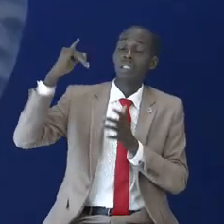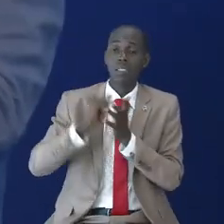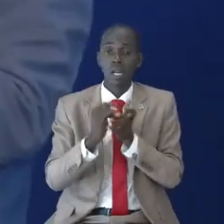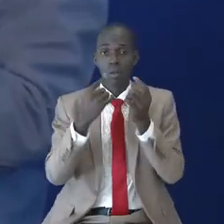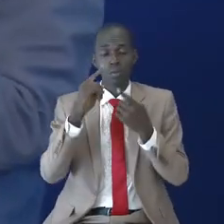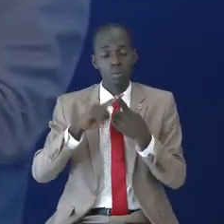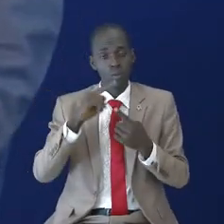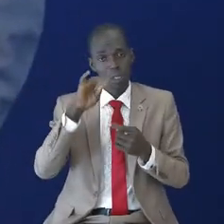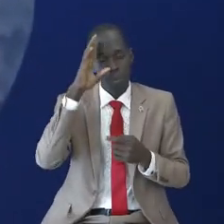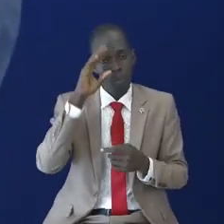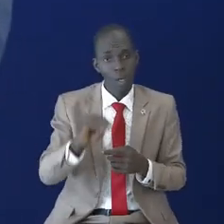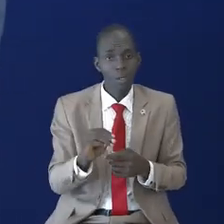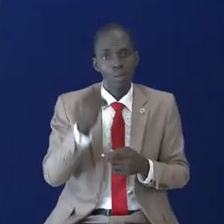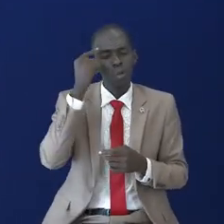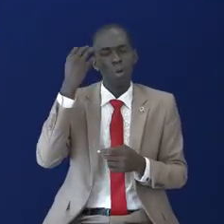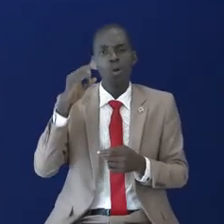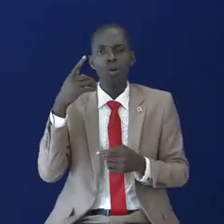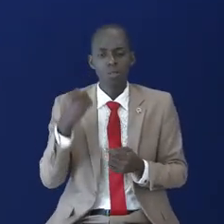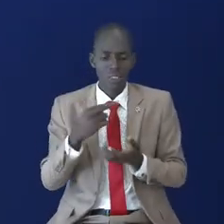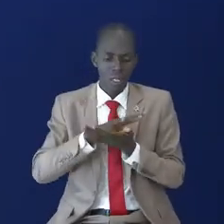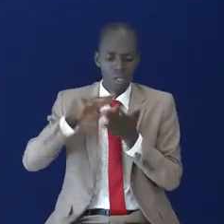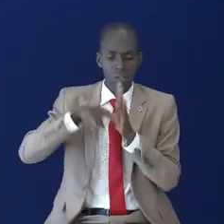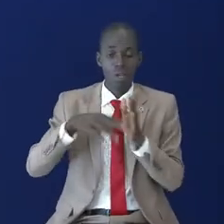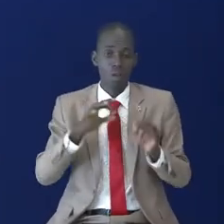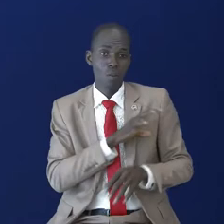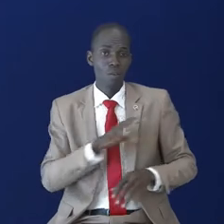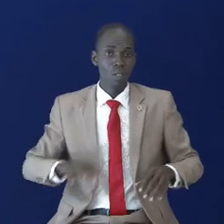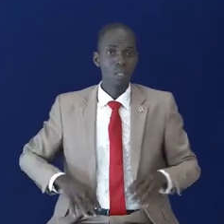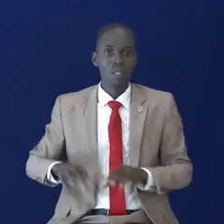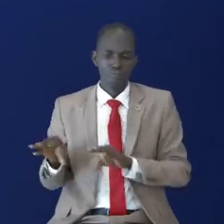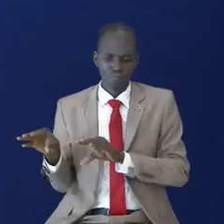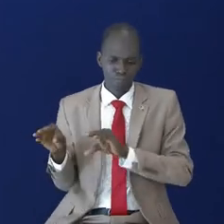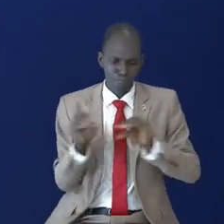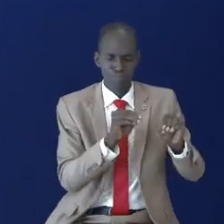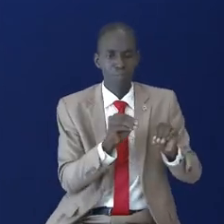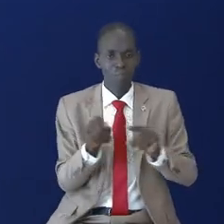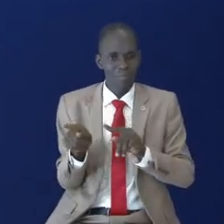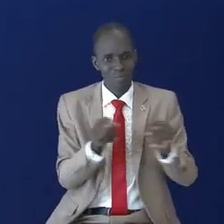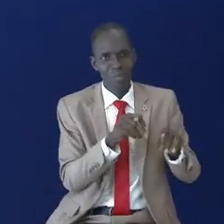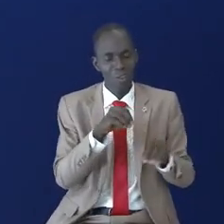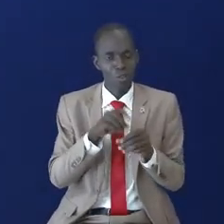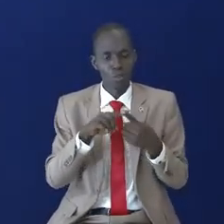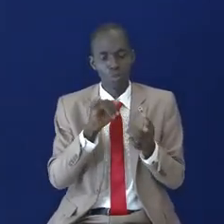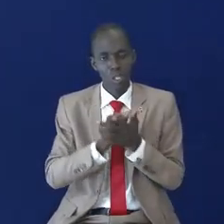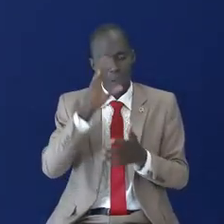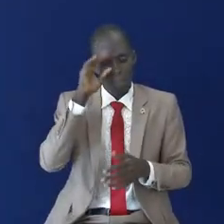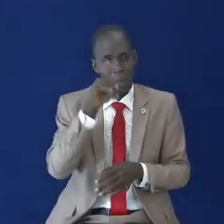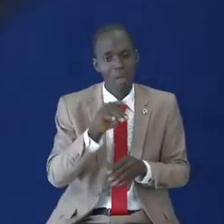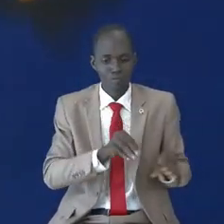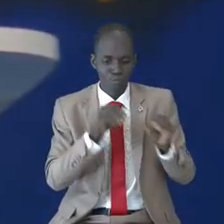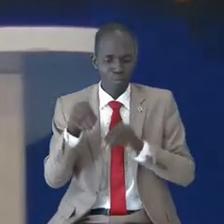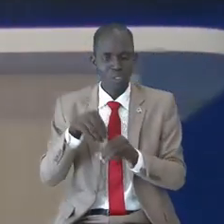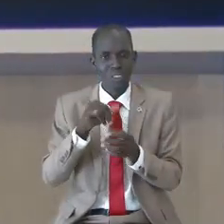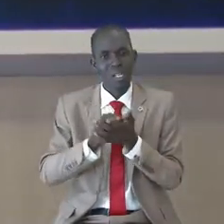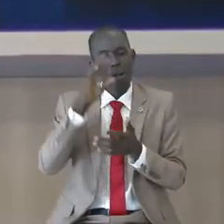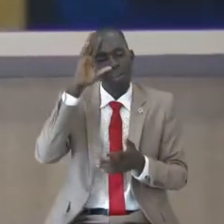the basis of the righteousness of Christ imparted unto him, imputed unto him, on the